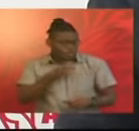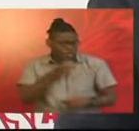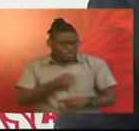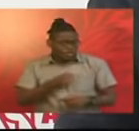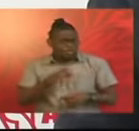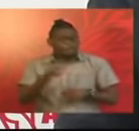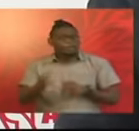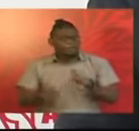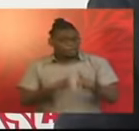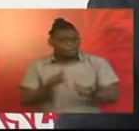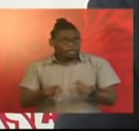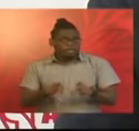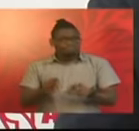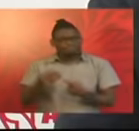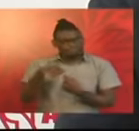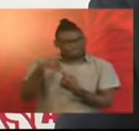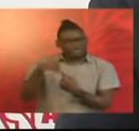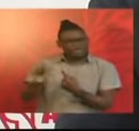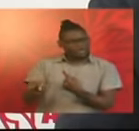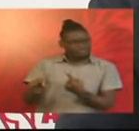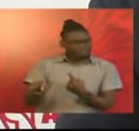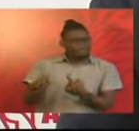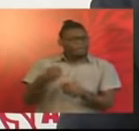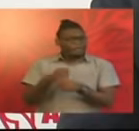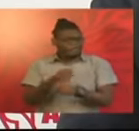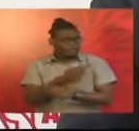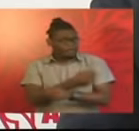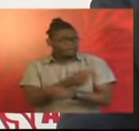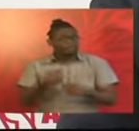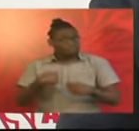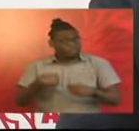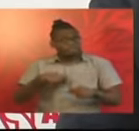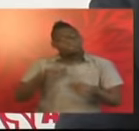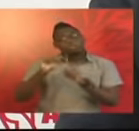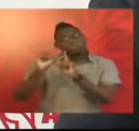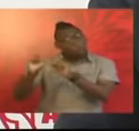the homes for the elderly, we would have vaccinated